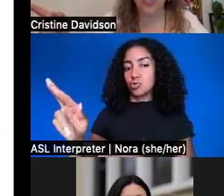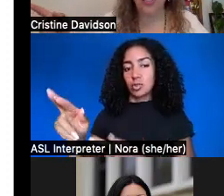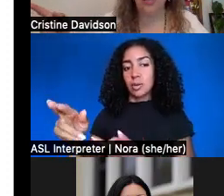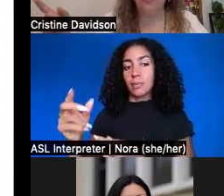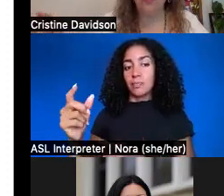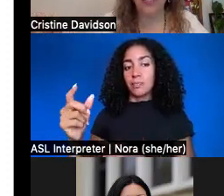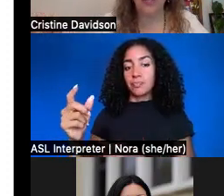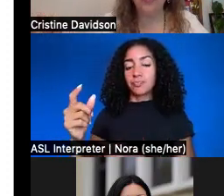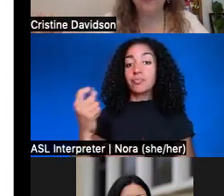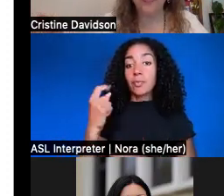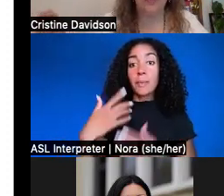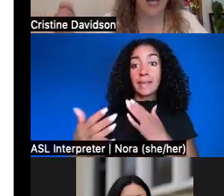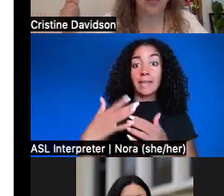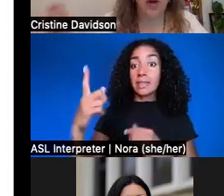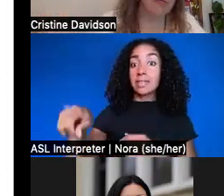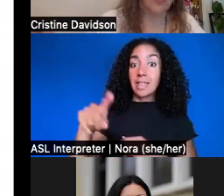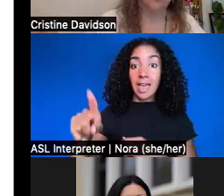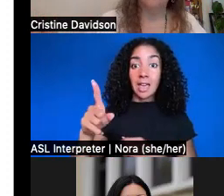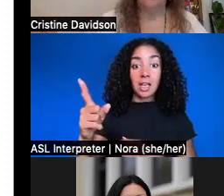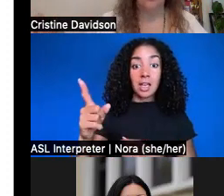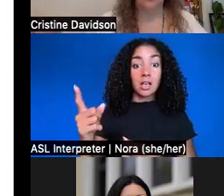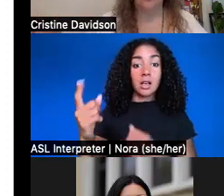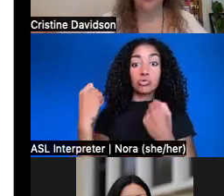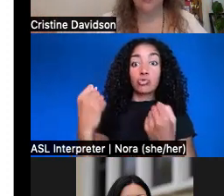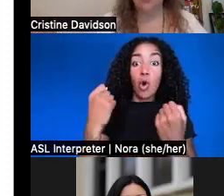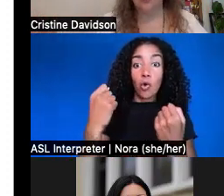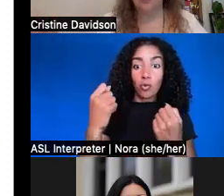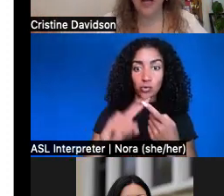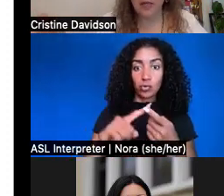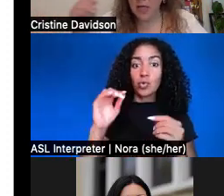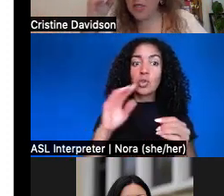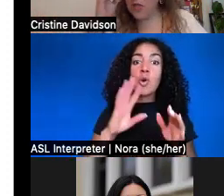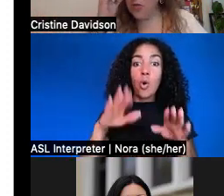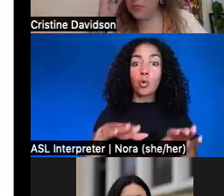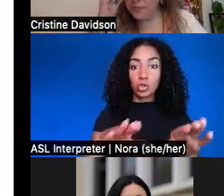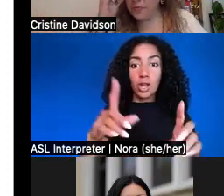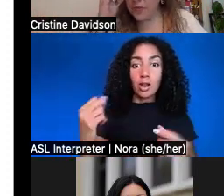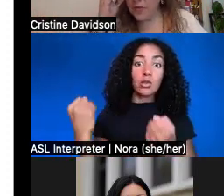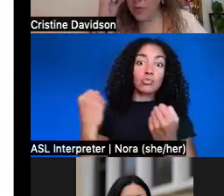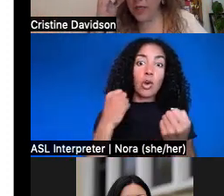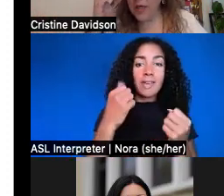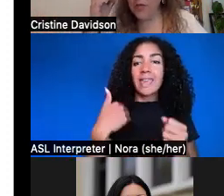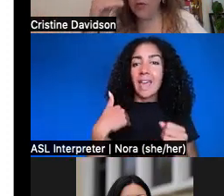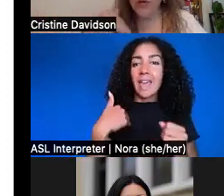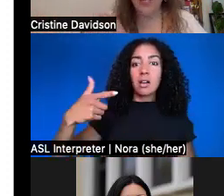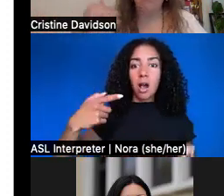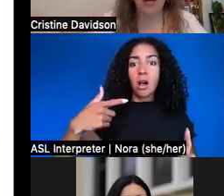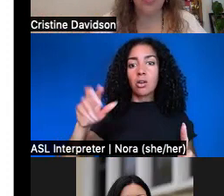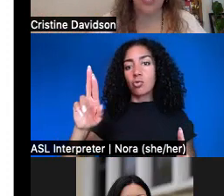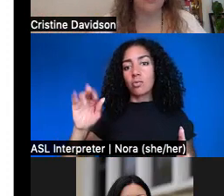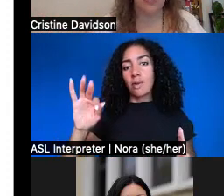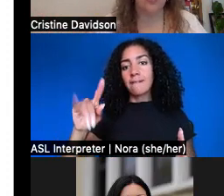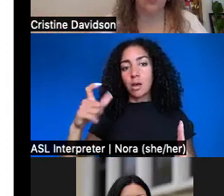the ocean on a four-wheeler and they had a rifle to shoot the seal, right? So we